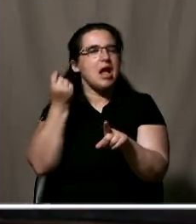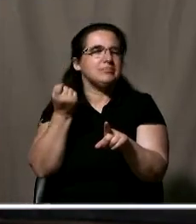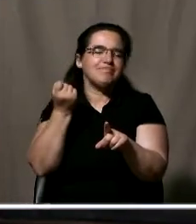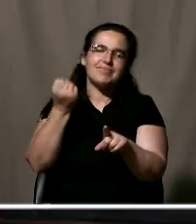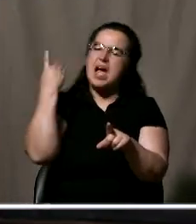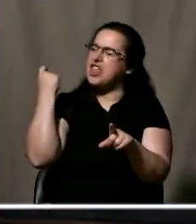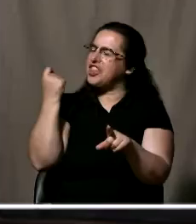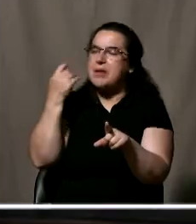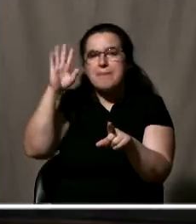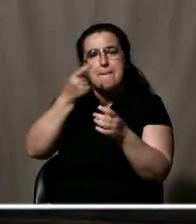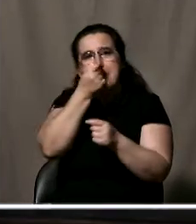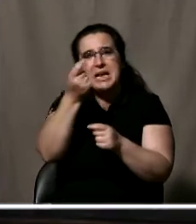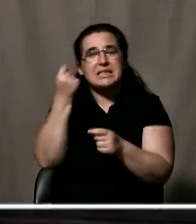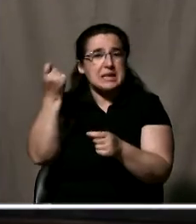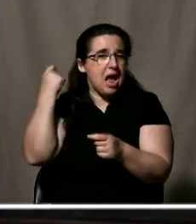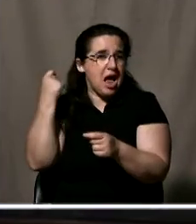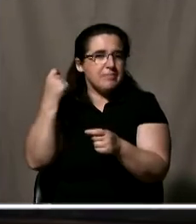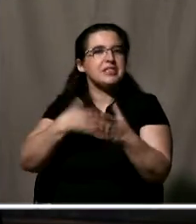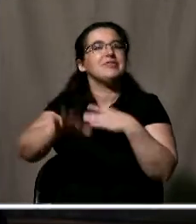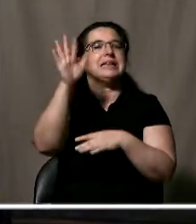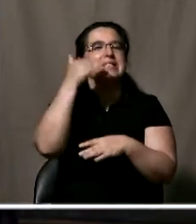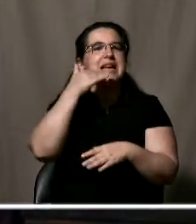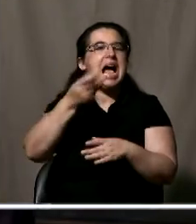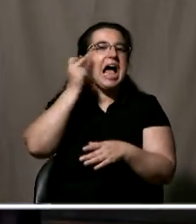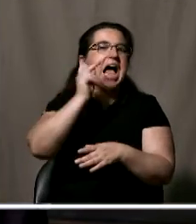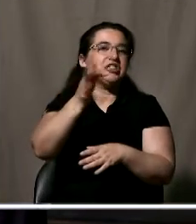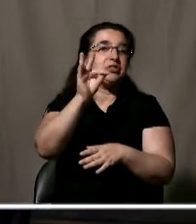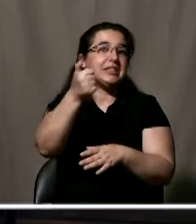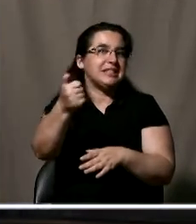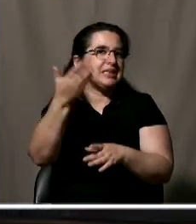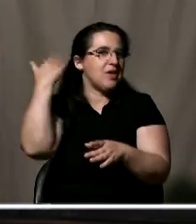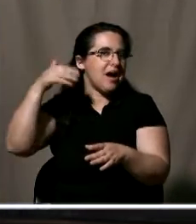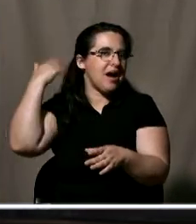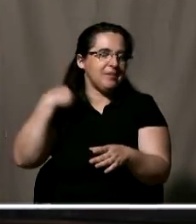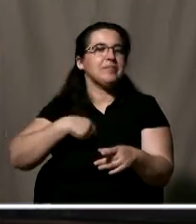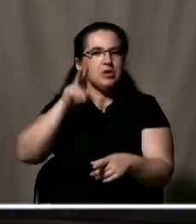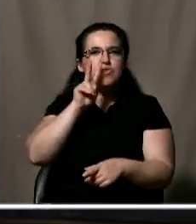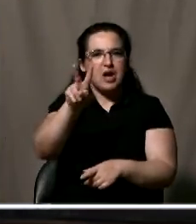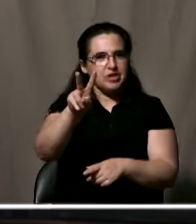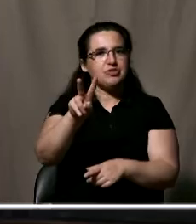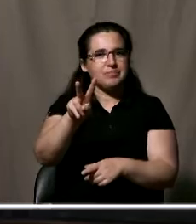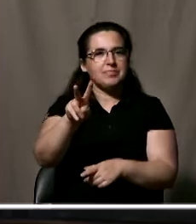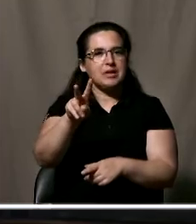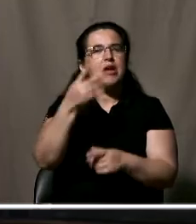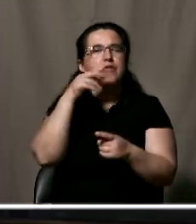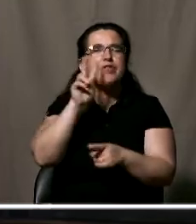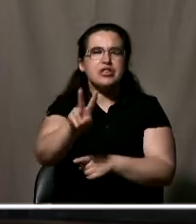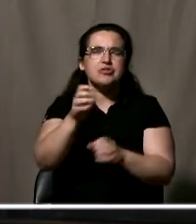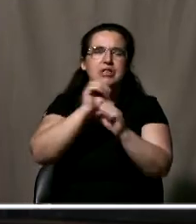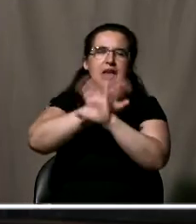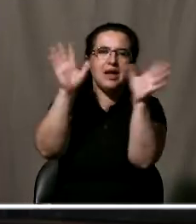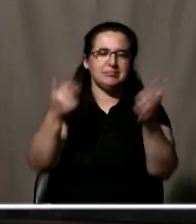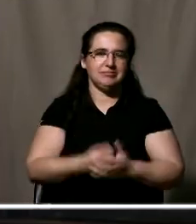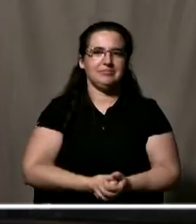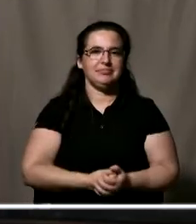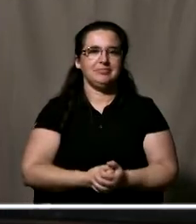was 45 years ago. Foi há 45 anos atrás. I still see him. Eu ainda consigo vê-lo. I still see him. Eu vejo-o claramente. I still remember